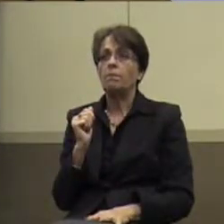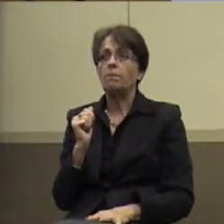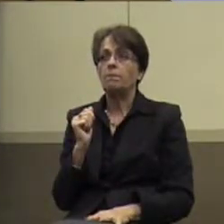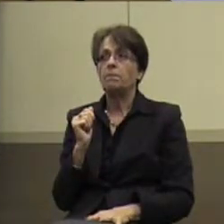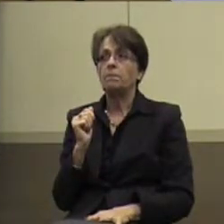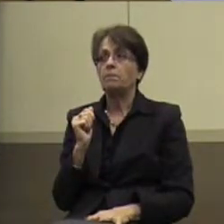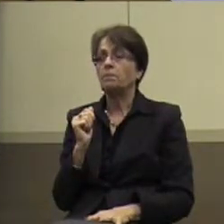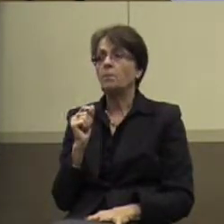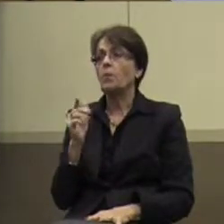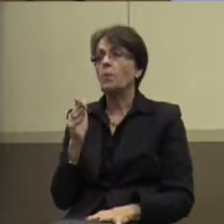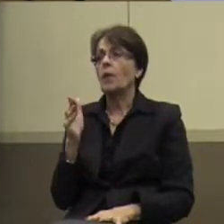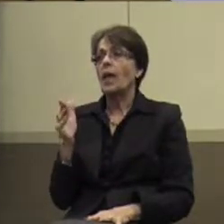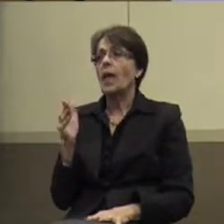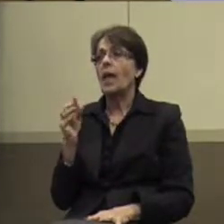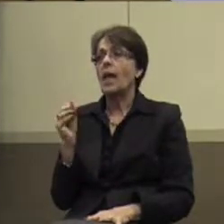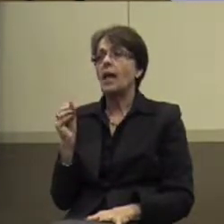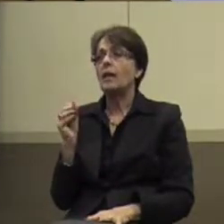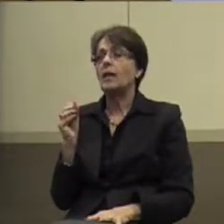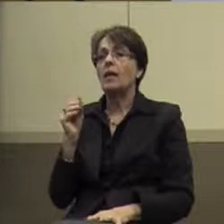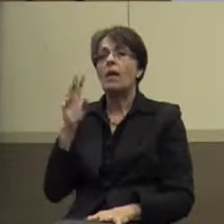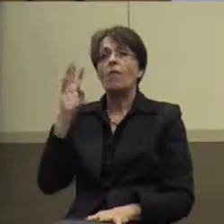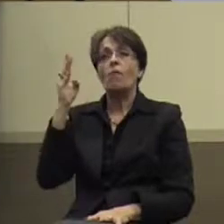And the 4th and 5th